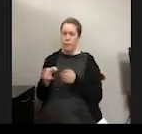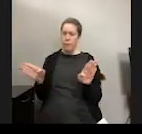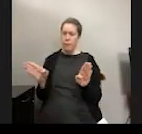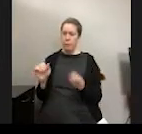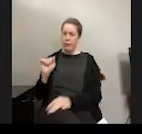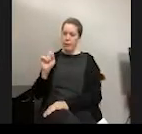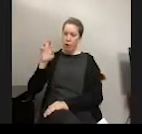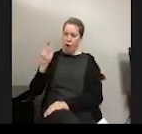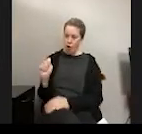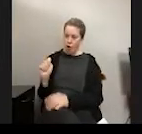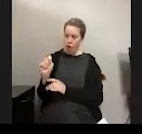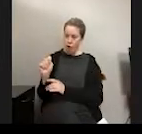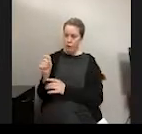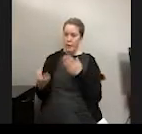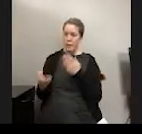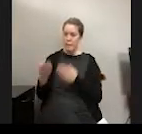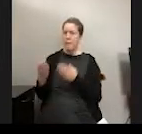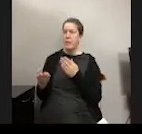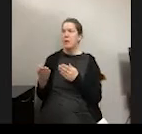reflection, to offer